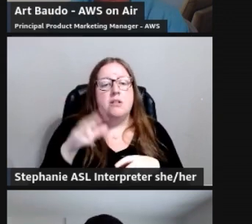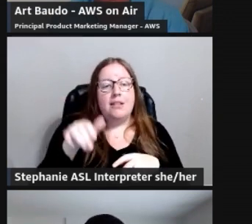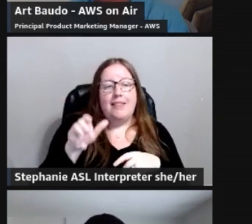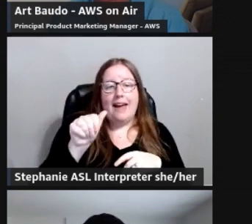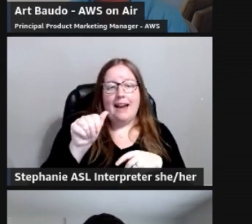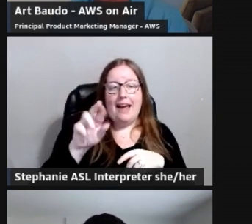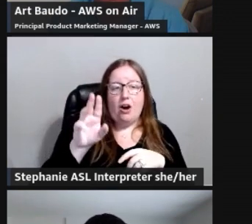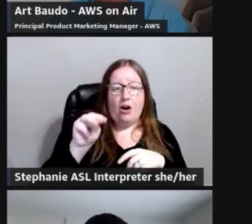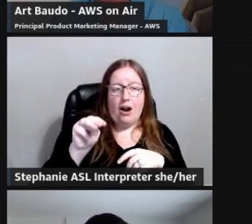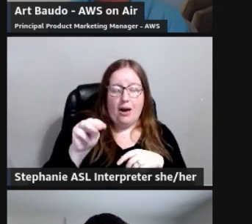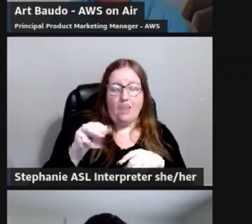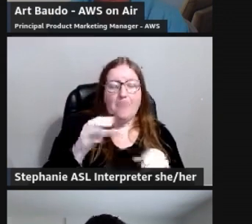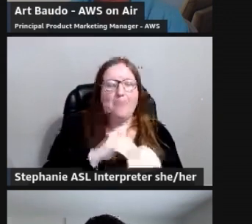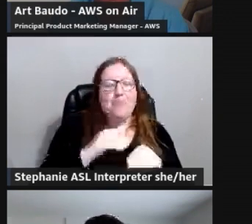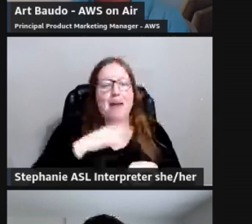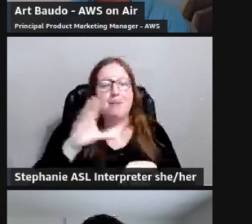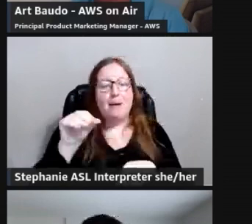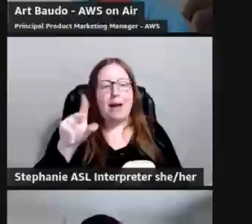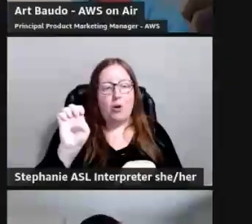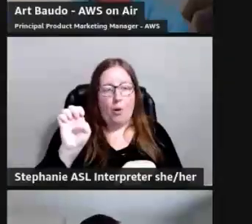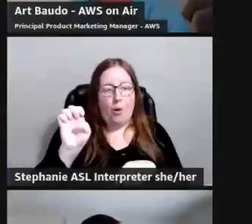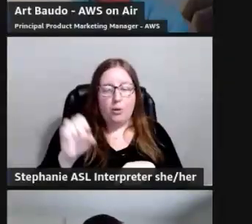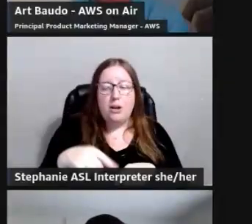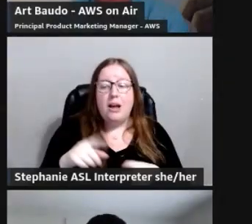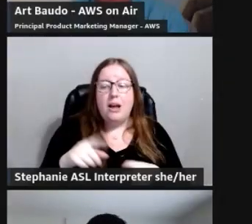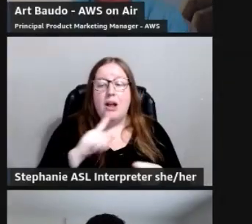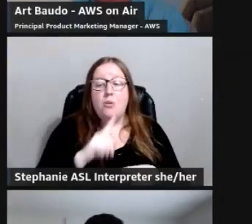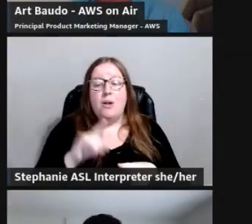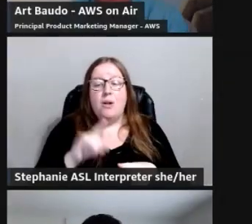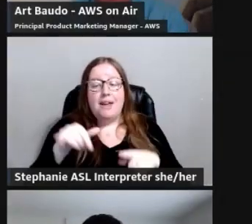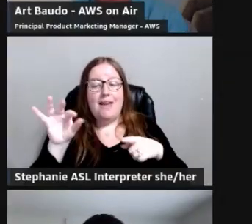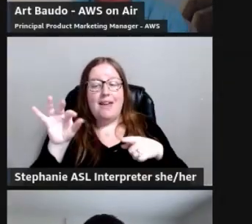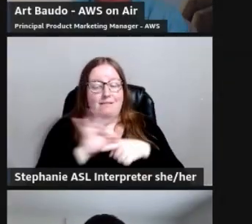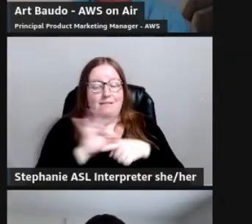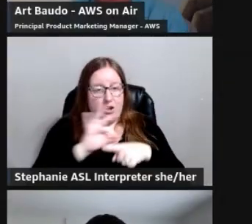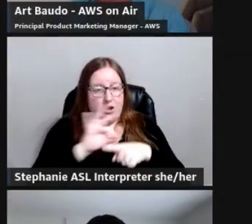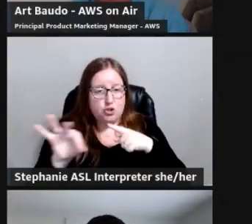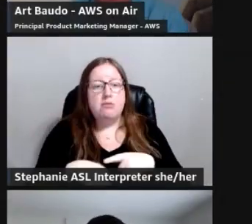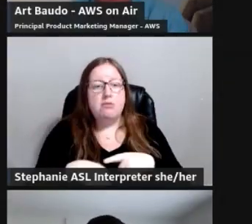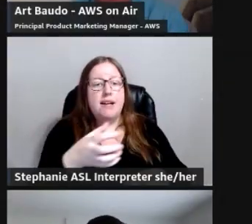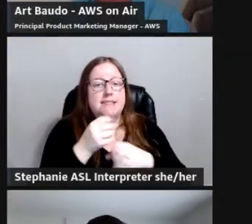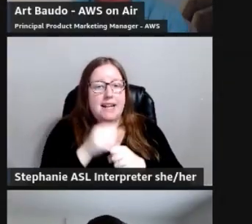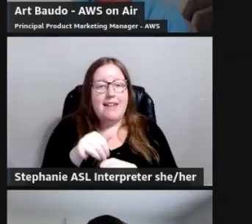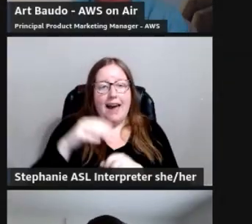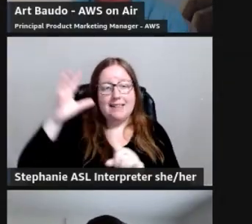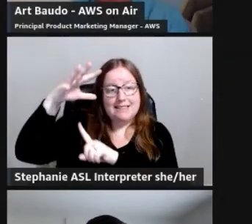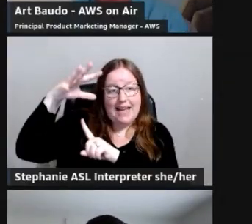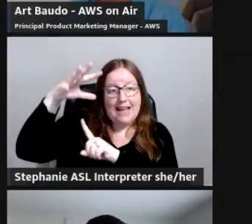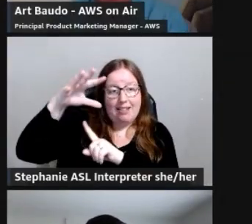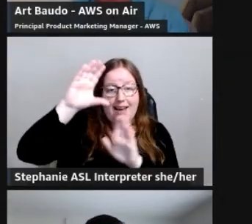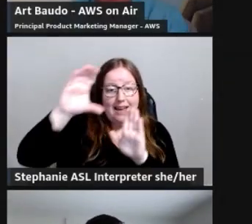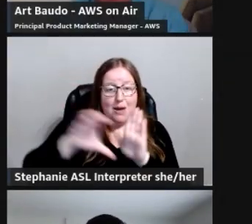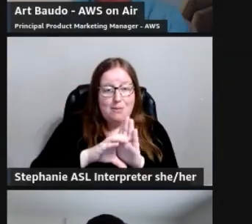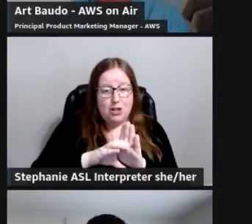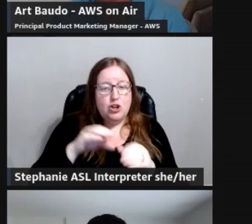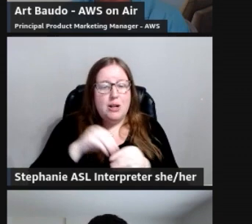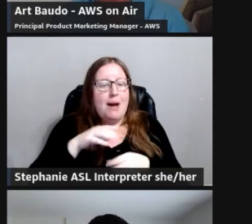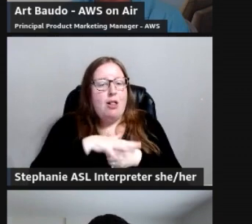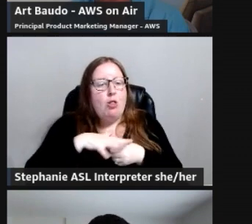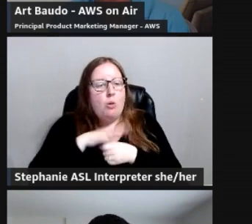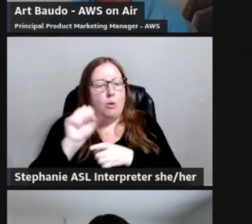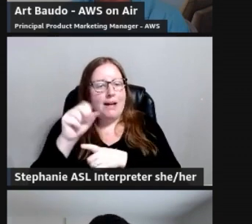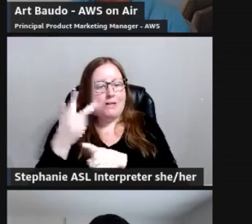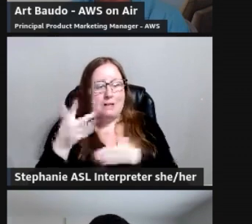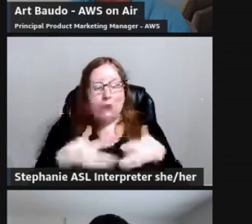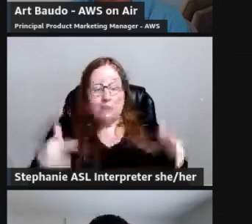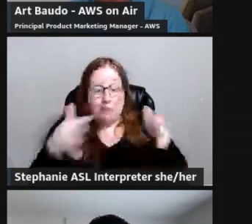ARN into my code. And what this function is doing is getting that satellite image and then putting it in my local S3 bucket. So I'm just going